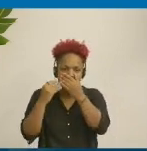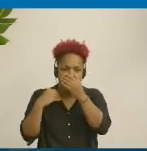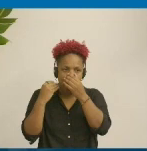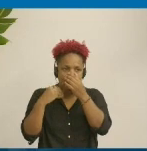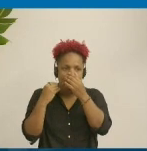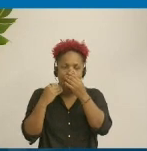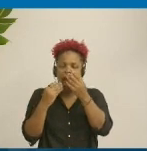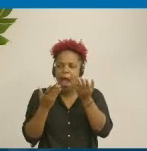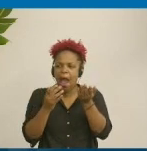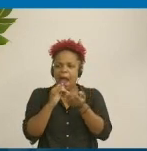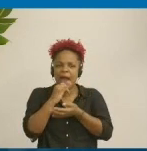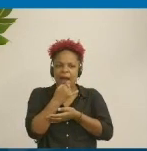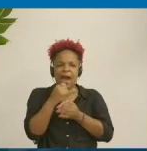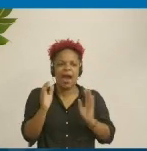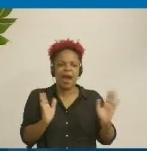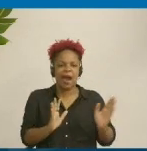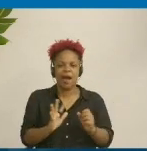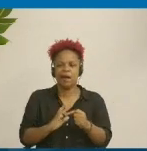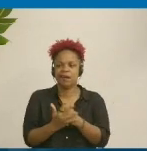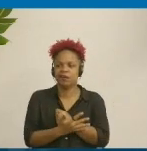for them. So,